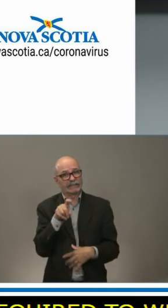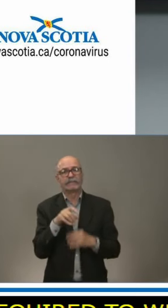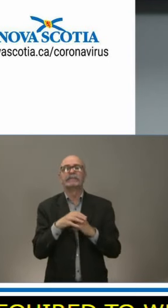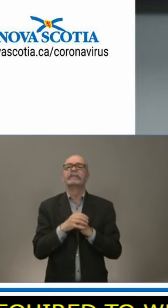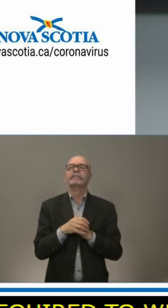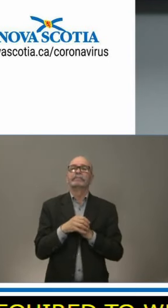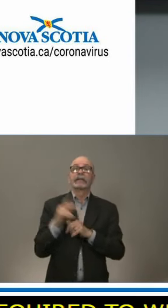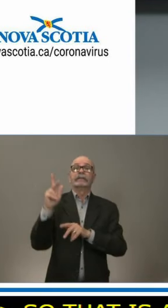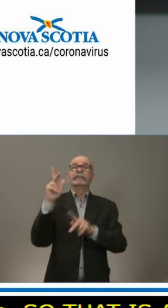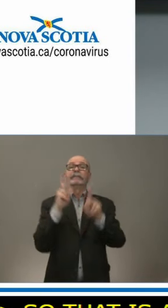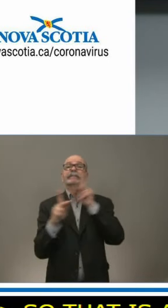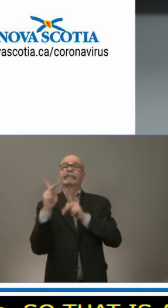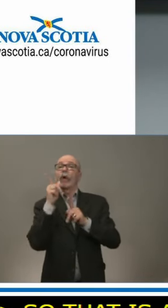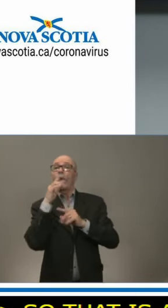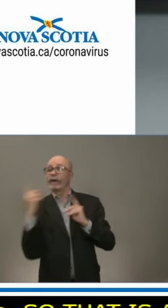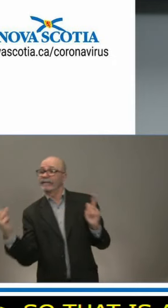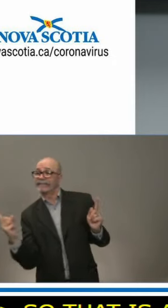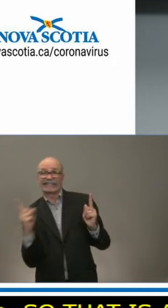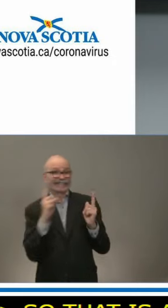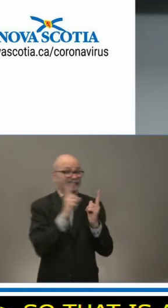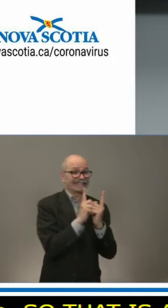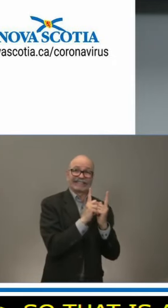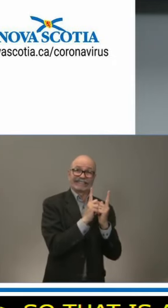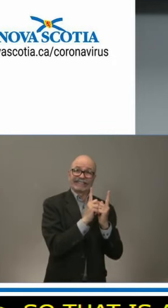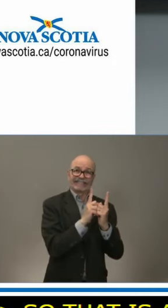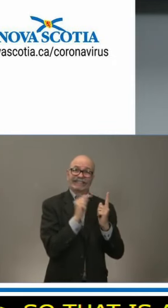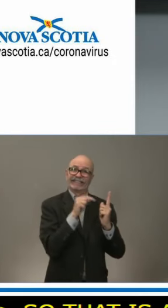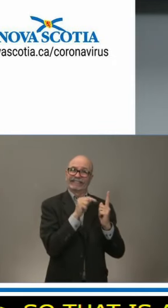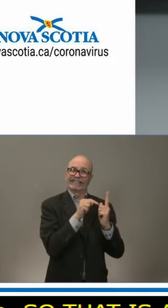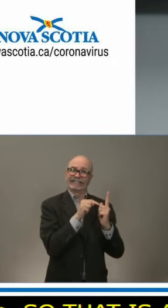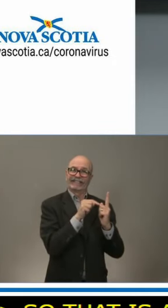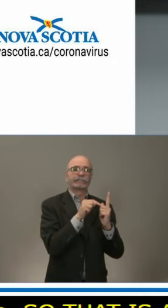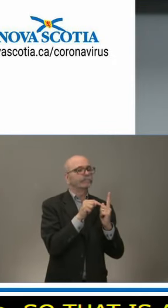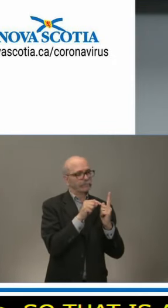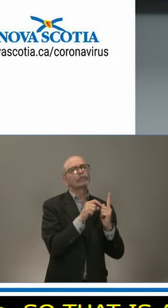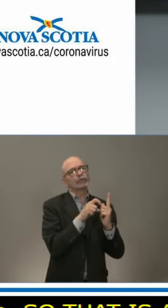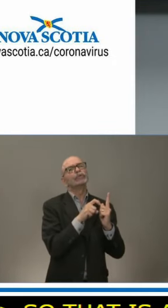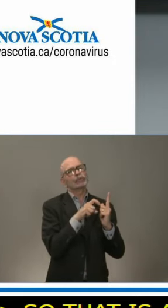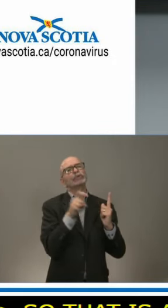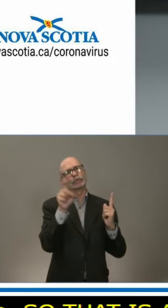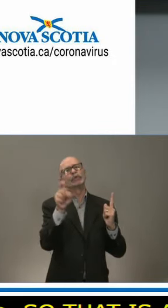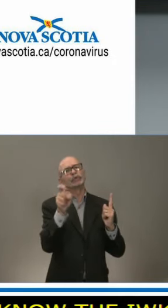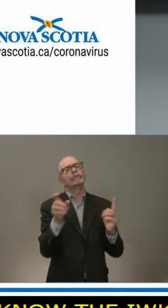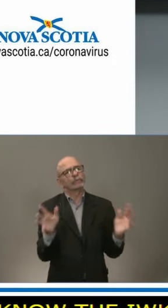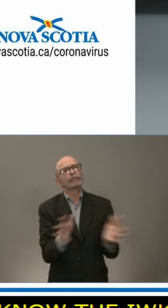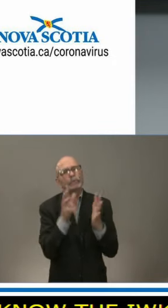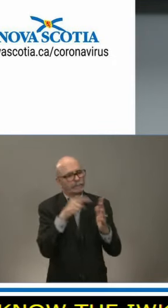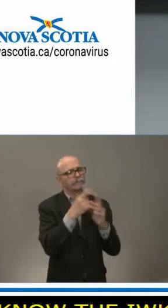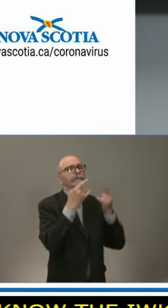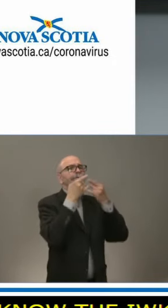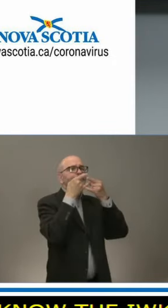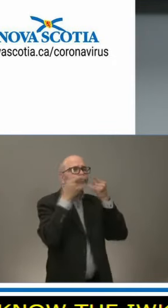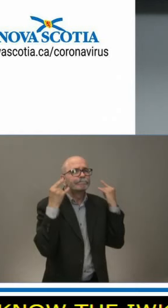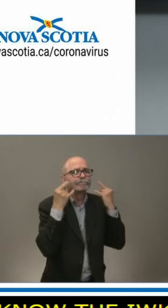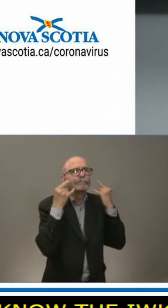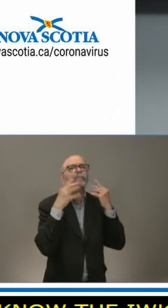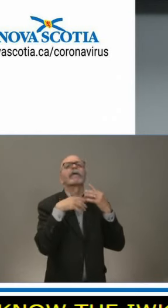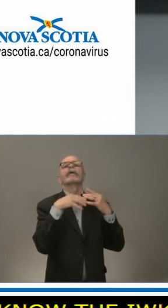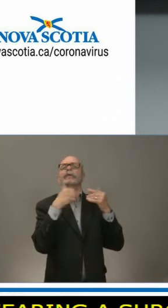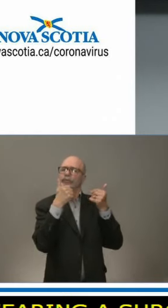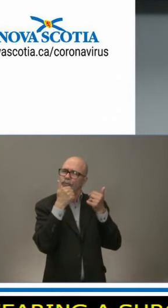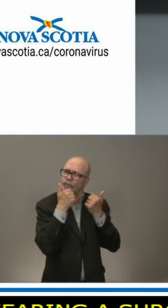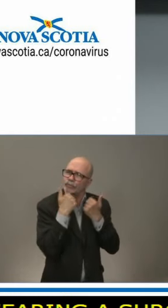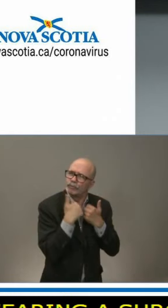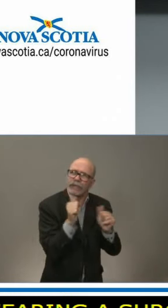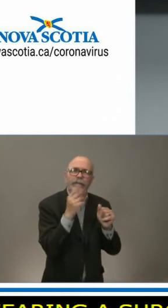a surgical mask to minimize the chance of that healthcare worker potentially spreading virus to a co-worker, to a